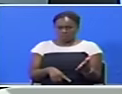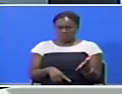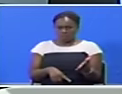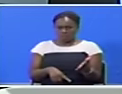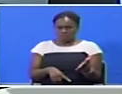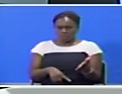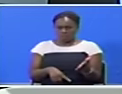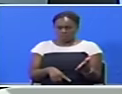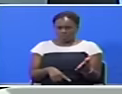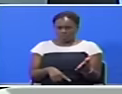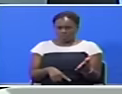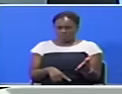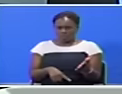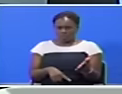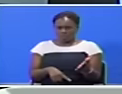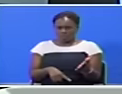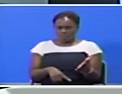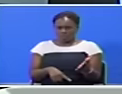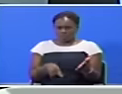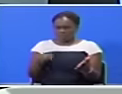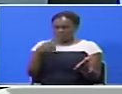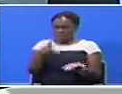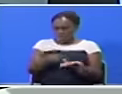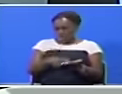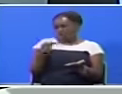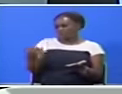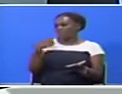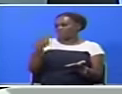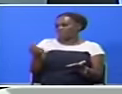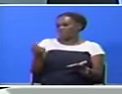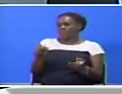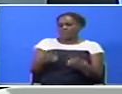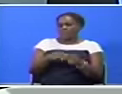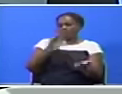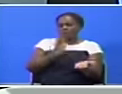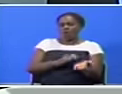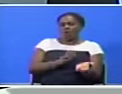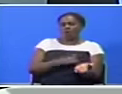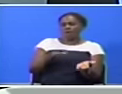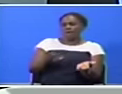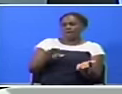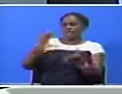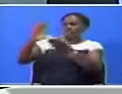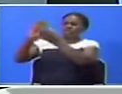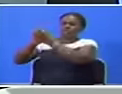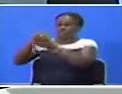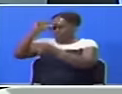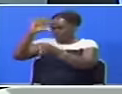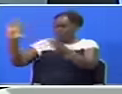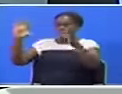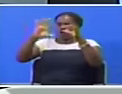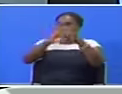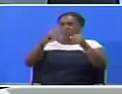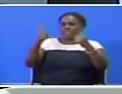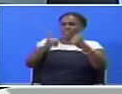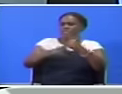ratio. Mm-hmm. So we rated it understated. Mm-hmm. So we also checked his statement that Jubilee government had connected 6 million